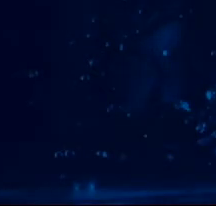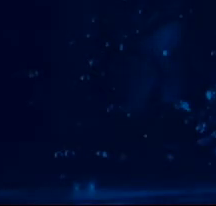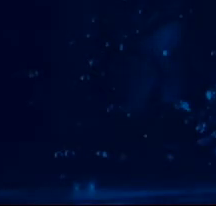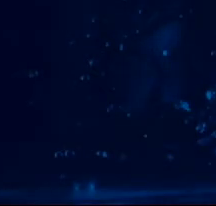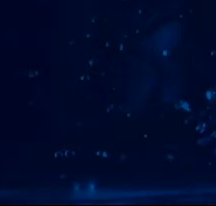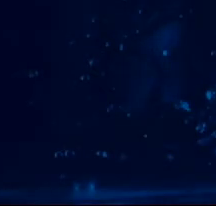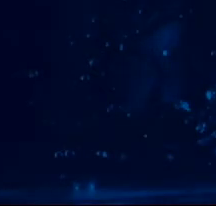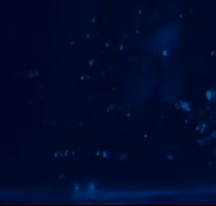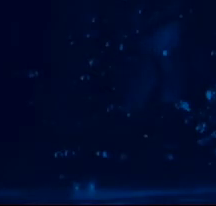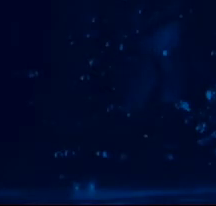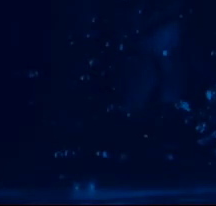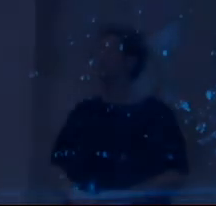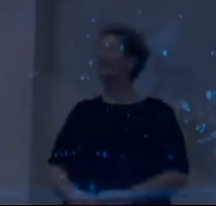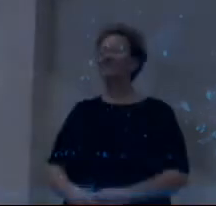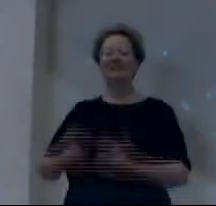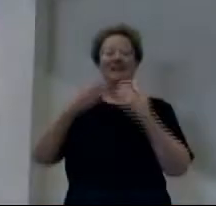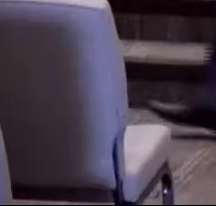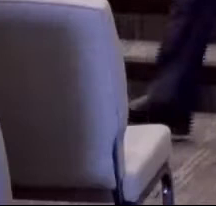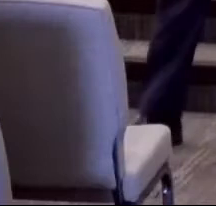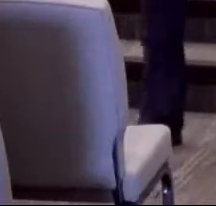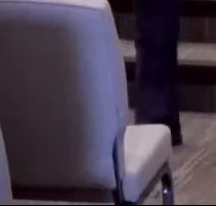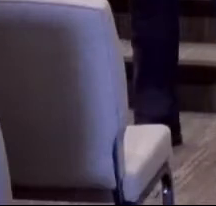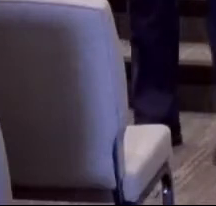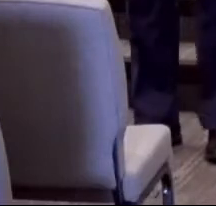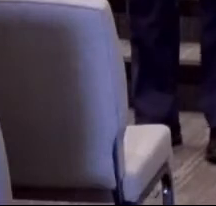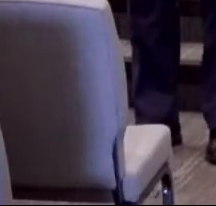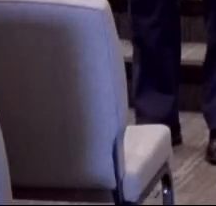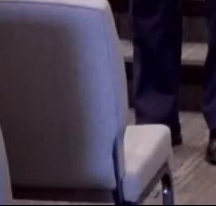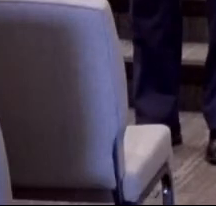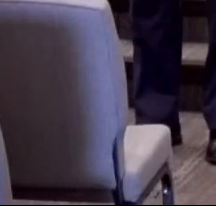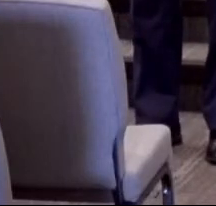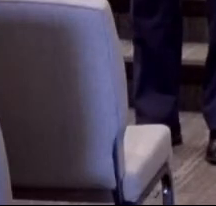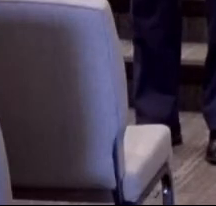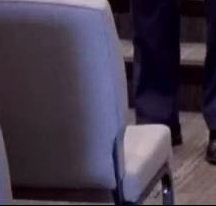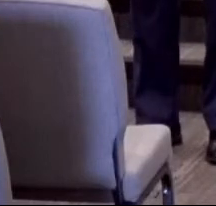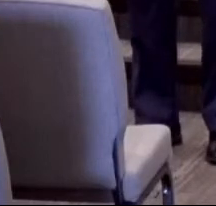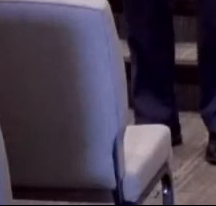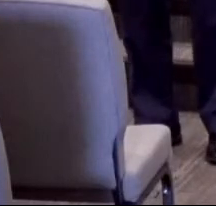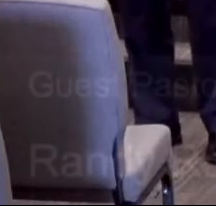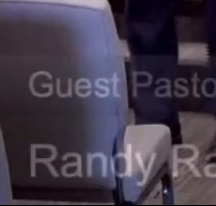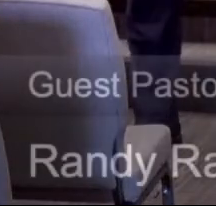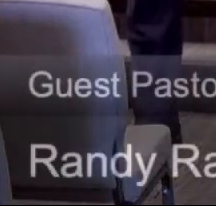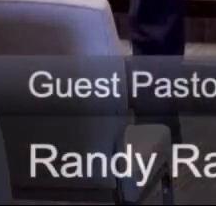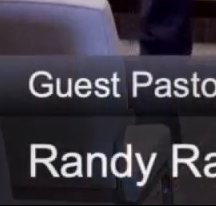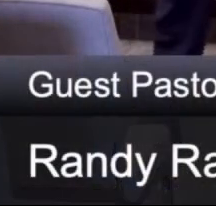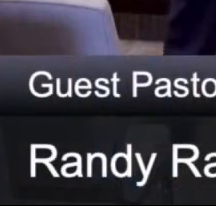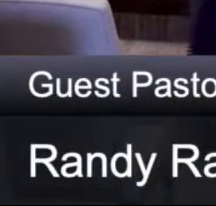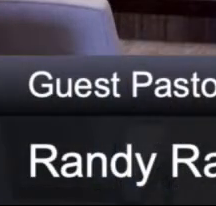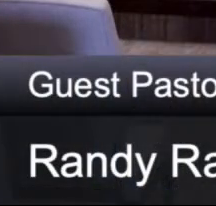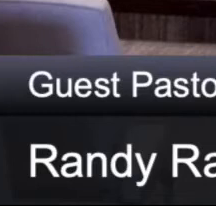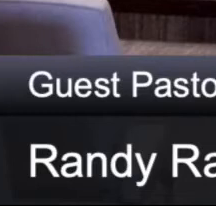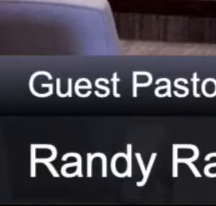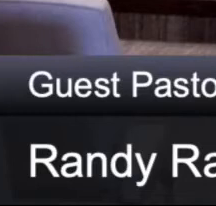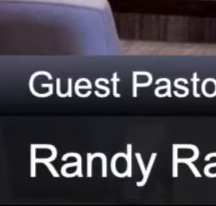Let me begin by saying thank you, Pastor, you and the other pastors, for allowing me to baptize my grandson today